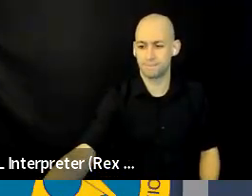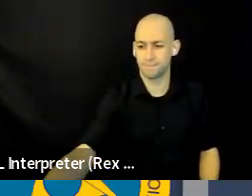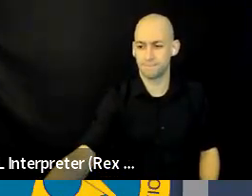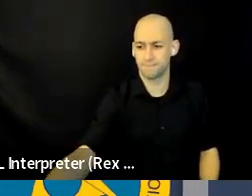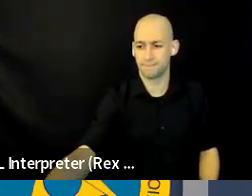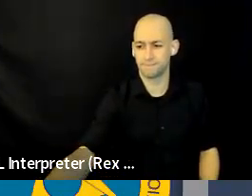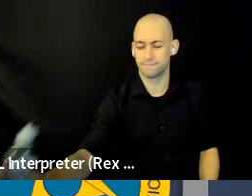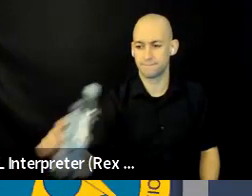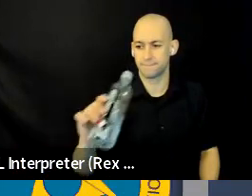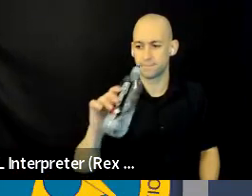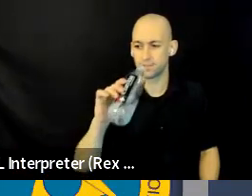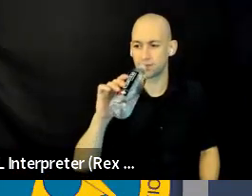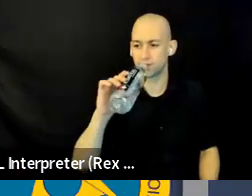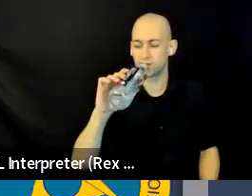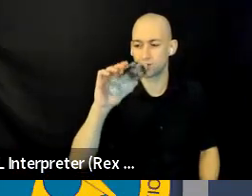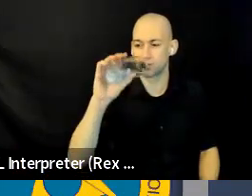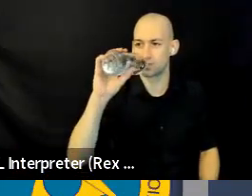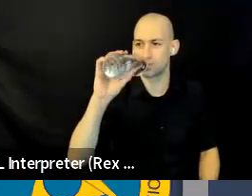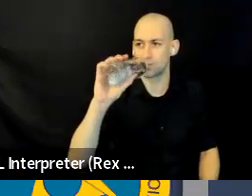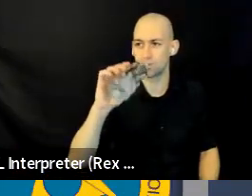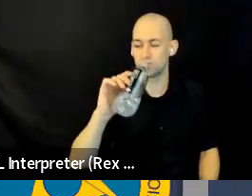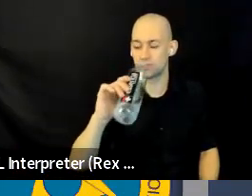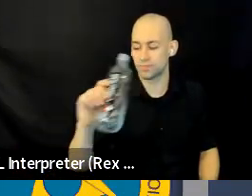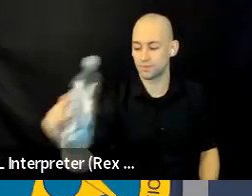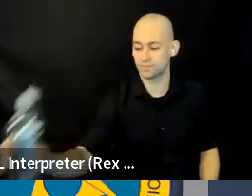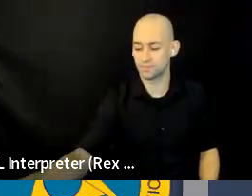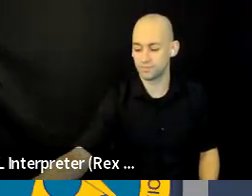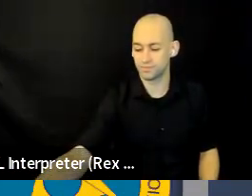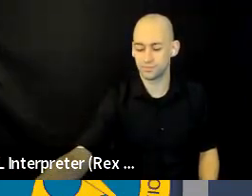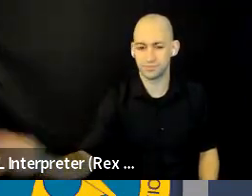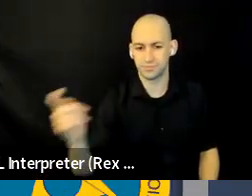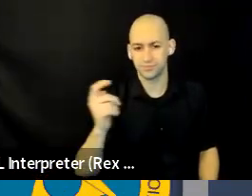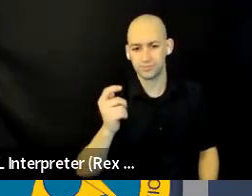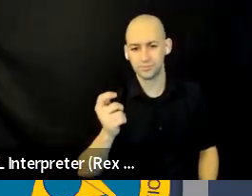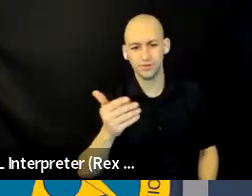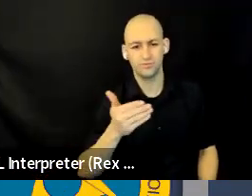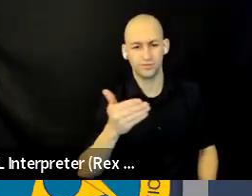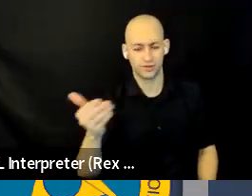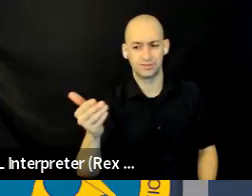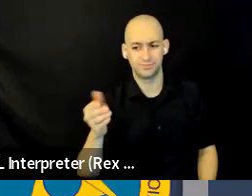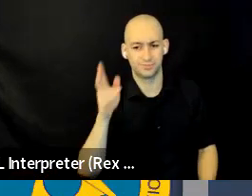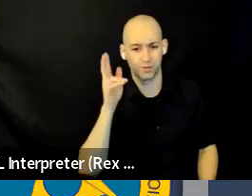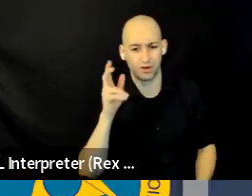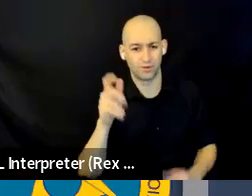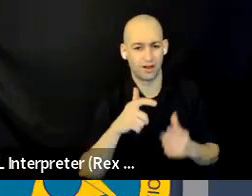Couple things really quick. And we're hearing what's coming out a lot is funding.